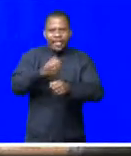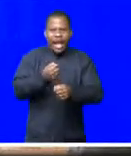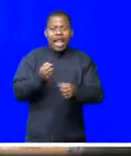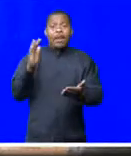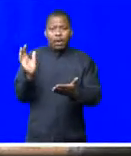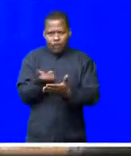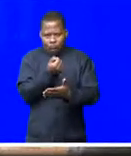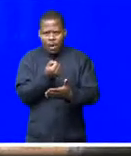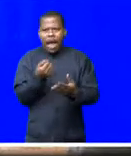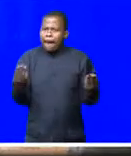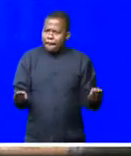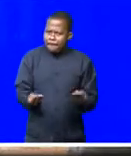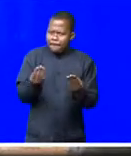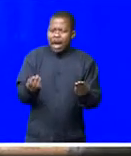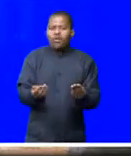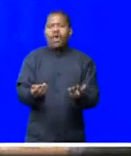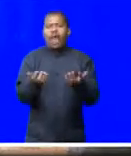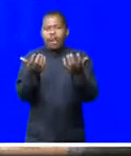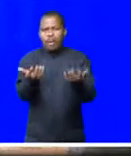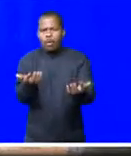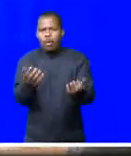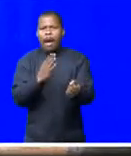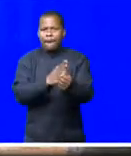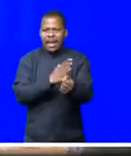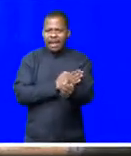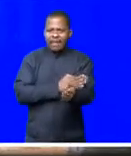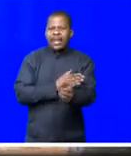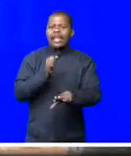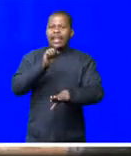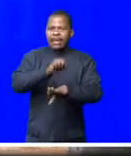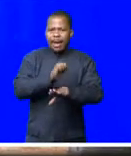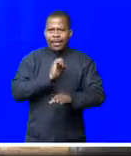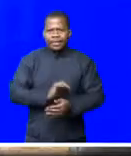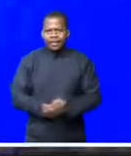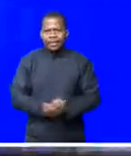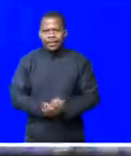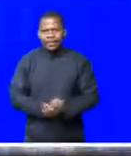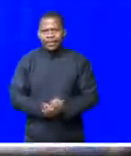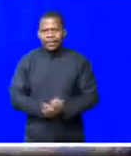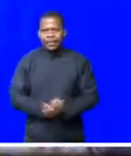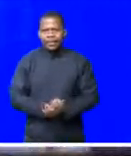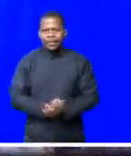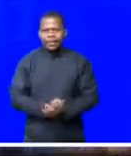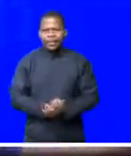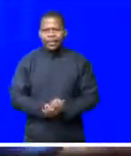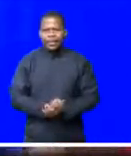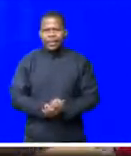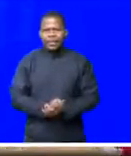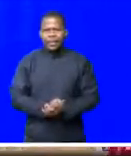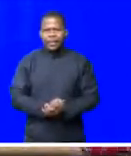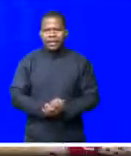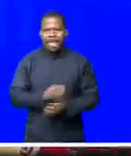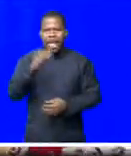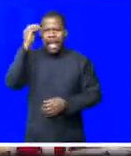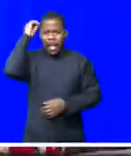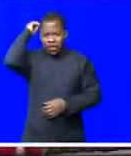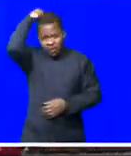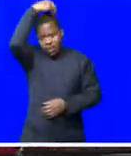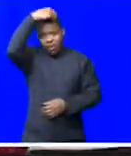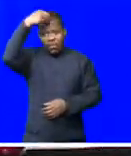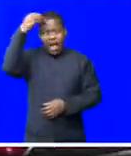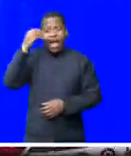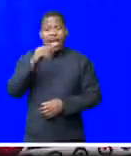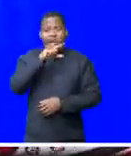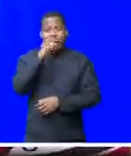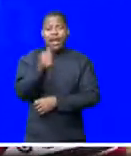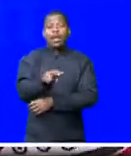lophelile futhi bakwendlusele kulabo labafanele. Imvuna mangomenzi manje ibongela